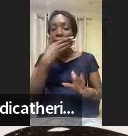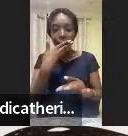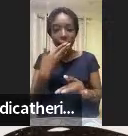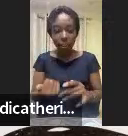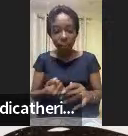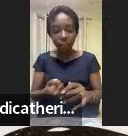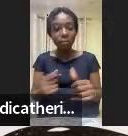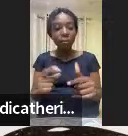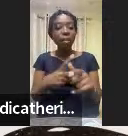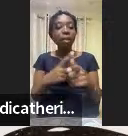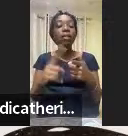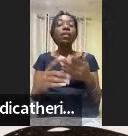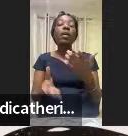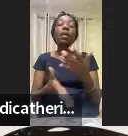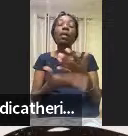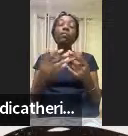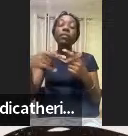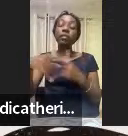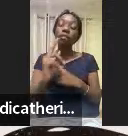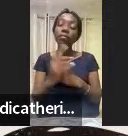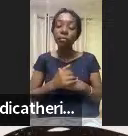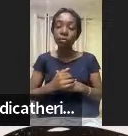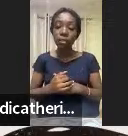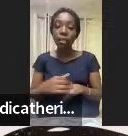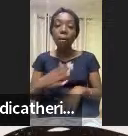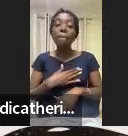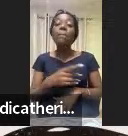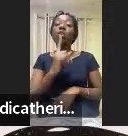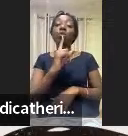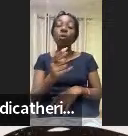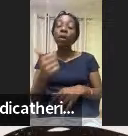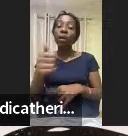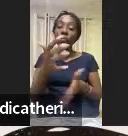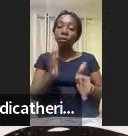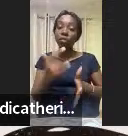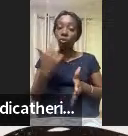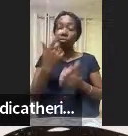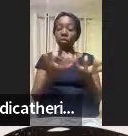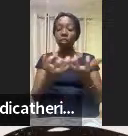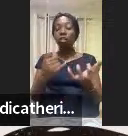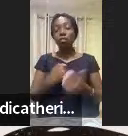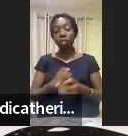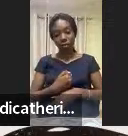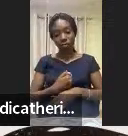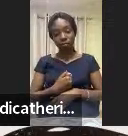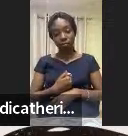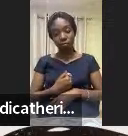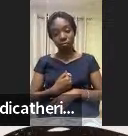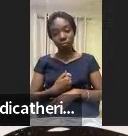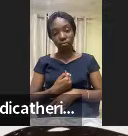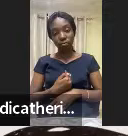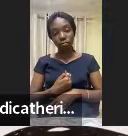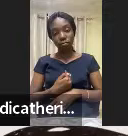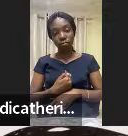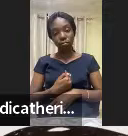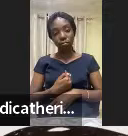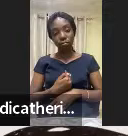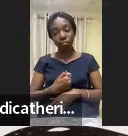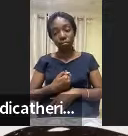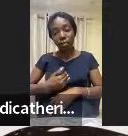help themselves. And I'm sure anyone who is running a business right now, we